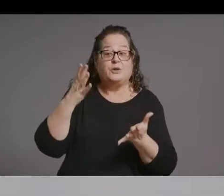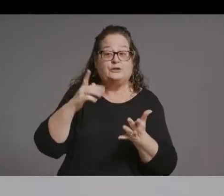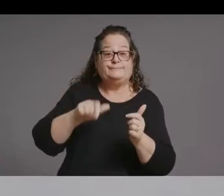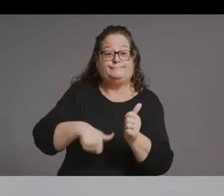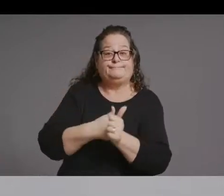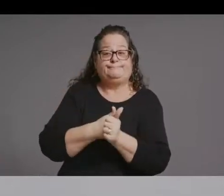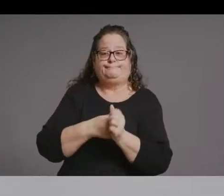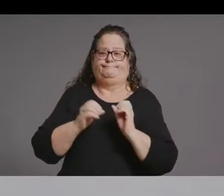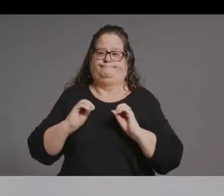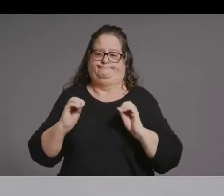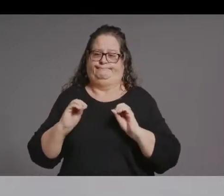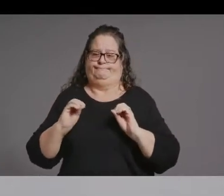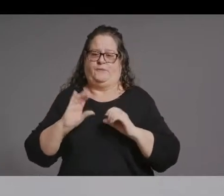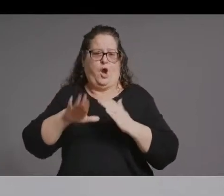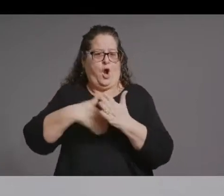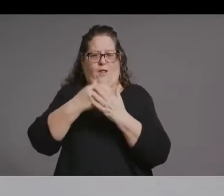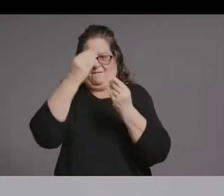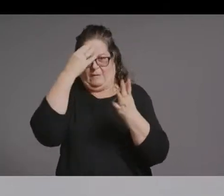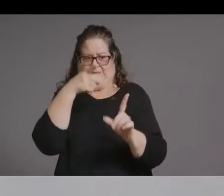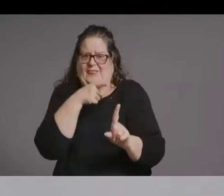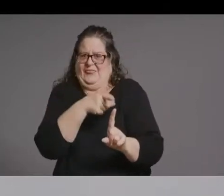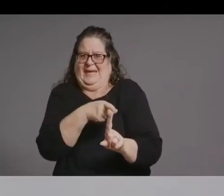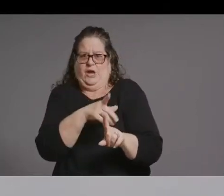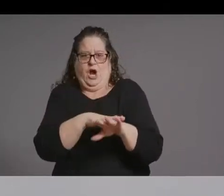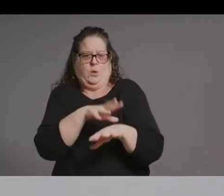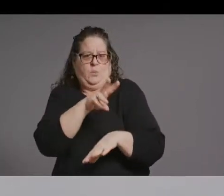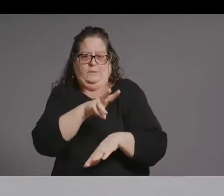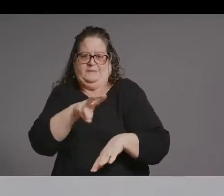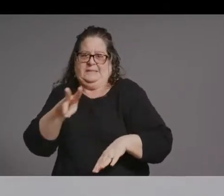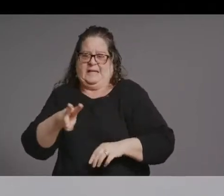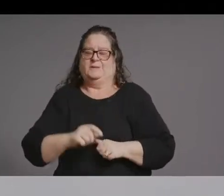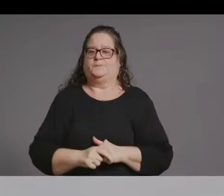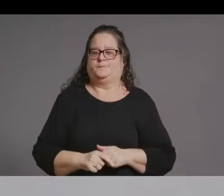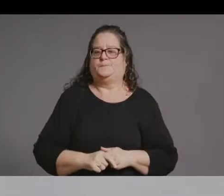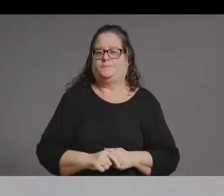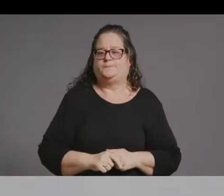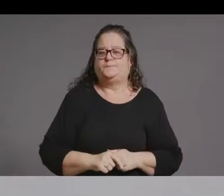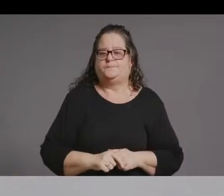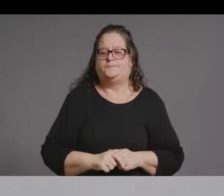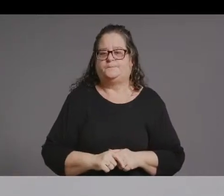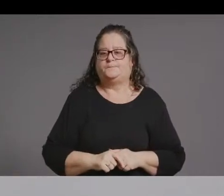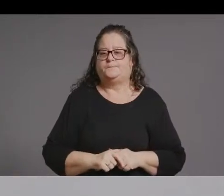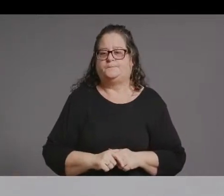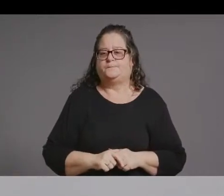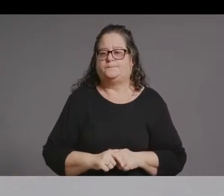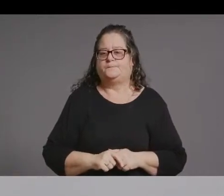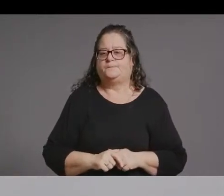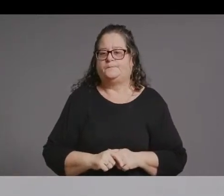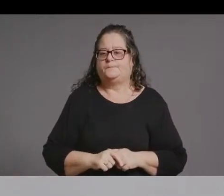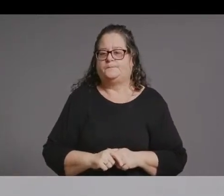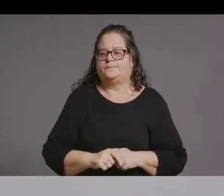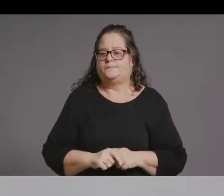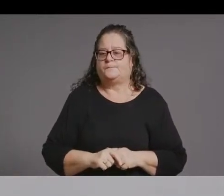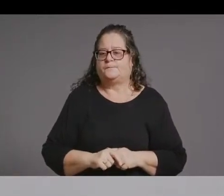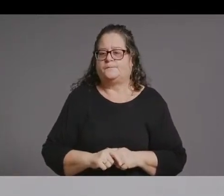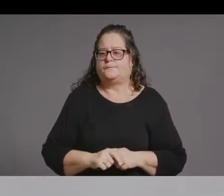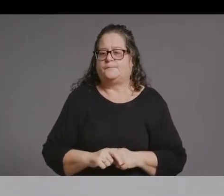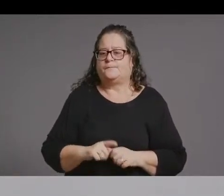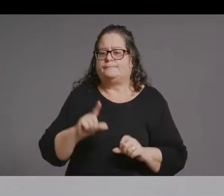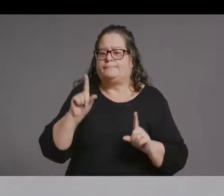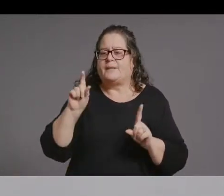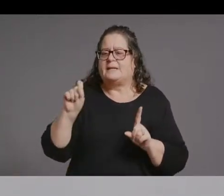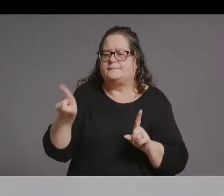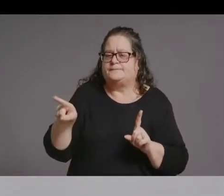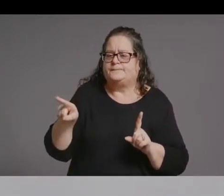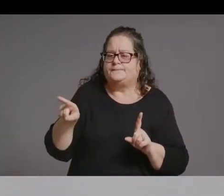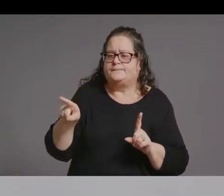Stephanie. Hi, Dr. Chris. I just have a few questions for you. One is about the surge line. What is happening with that right